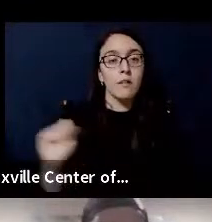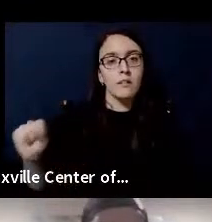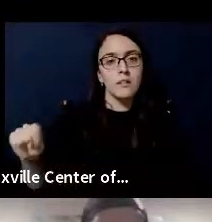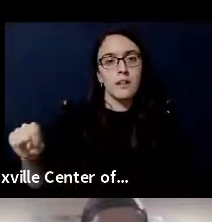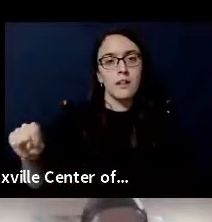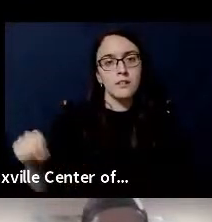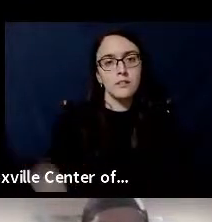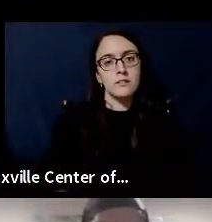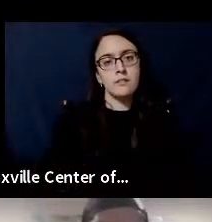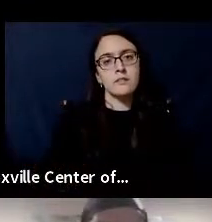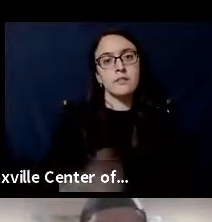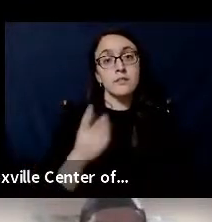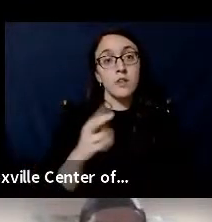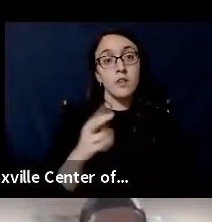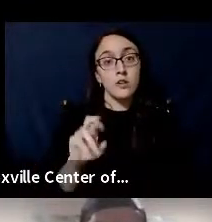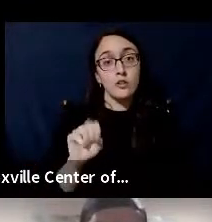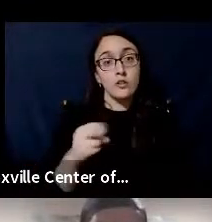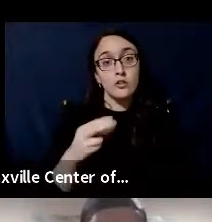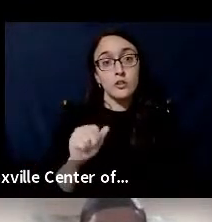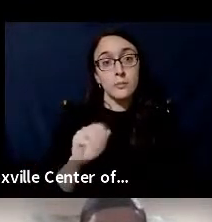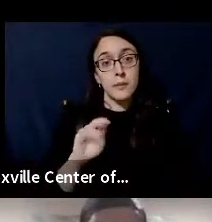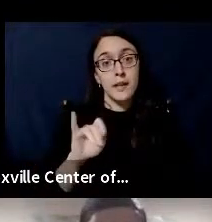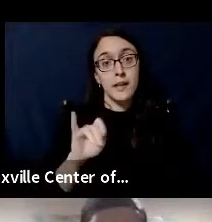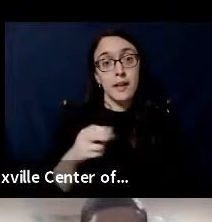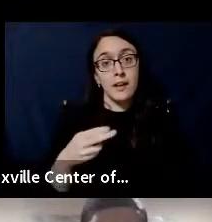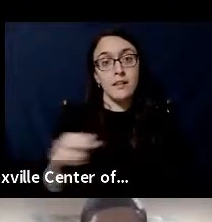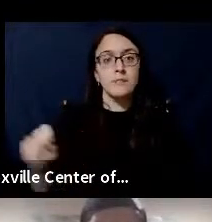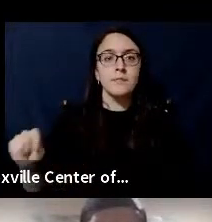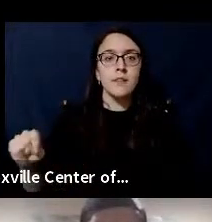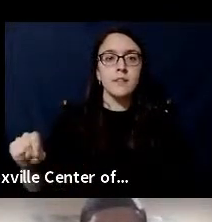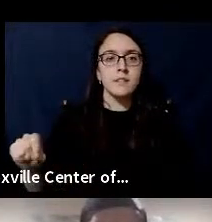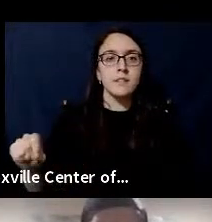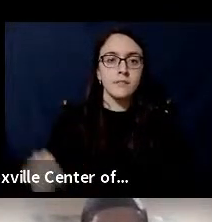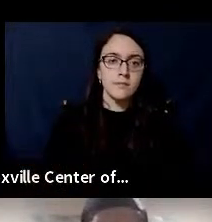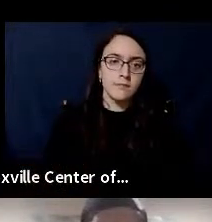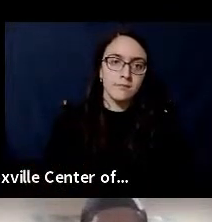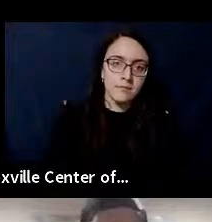Yes. Dr. Shamia? Yes.